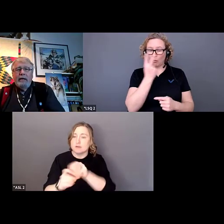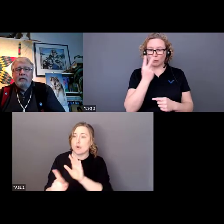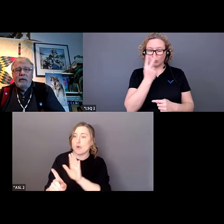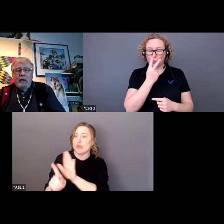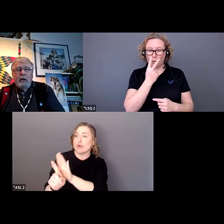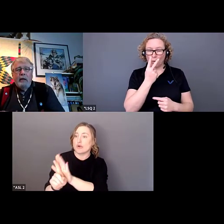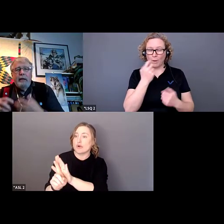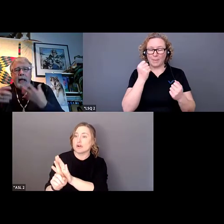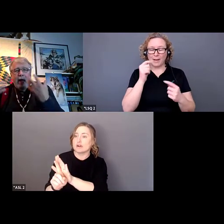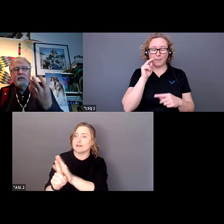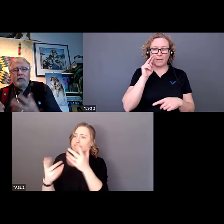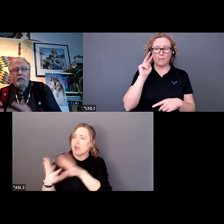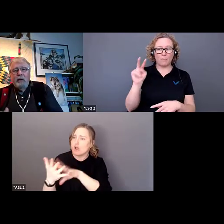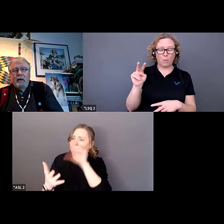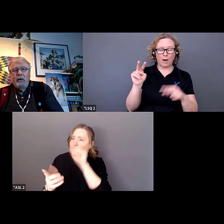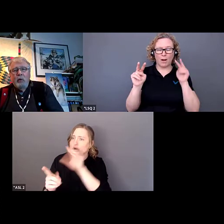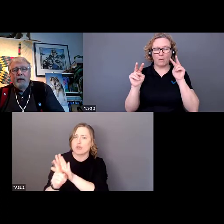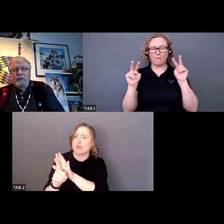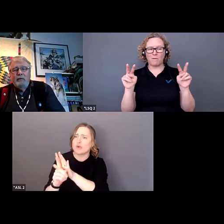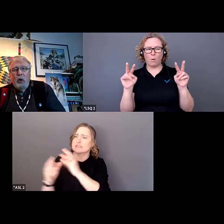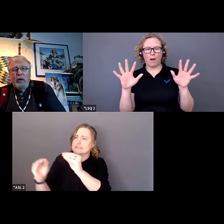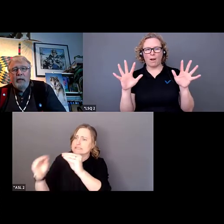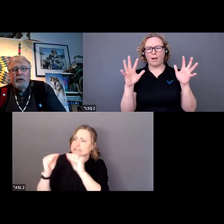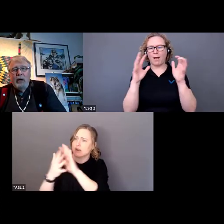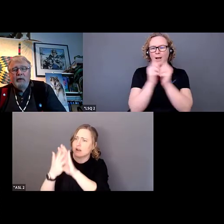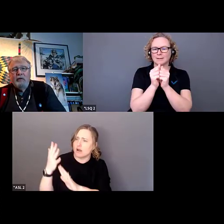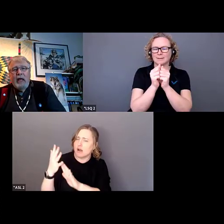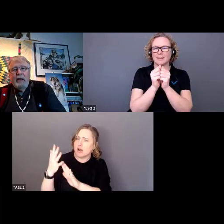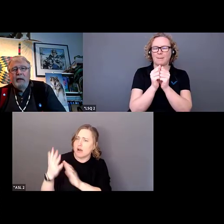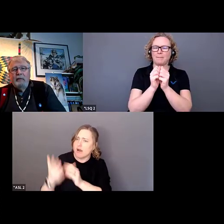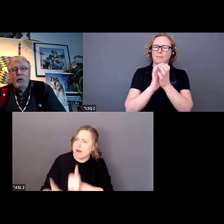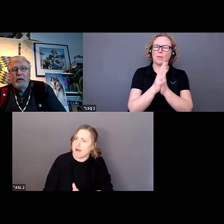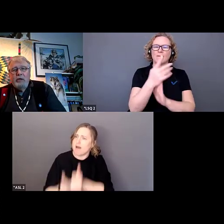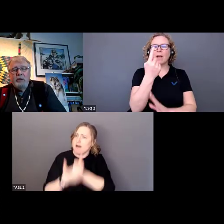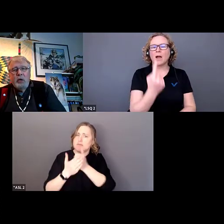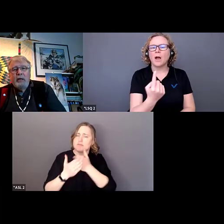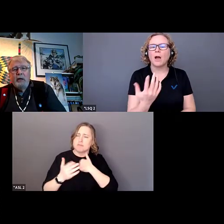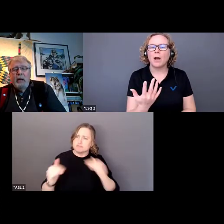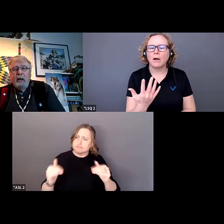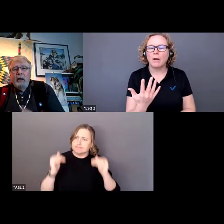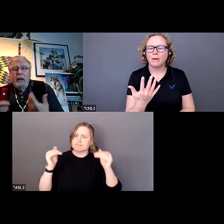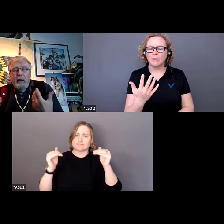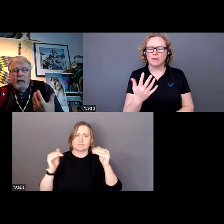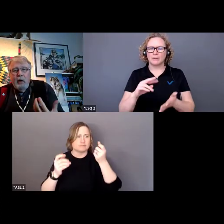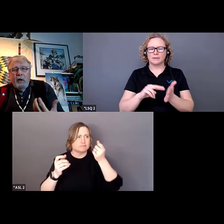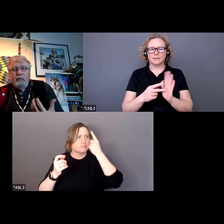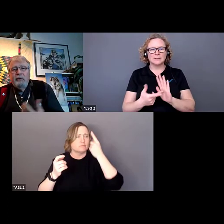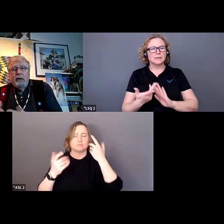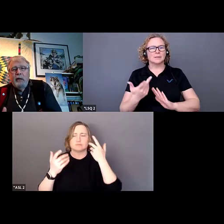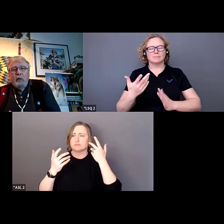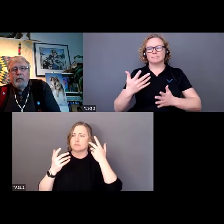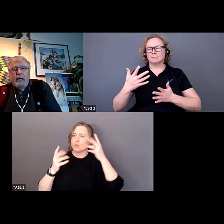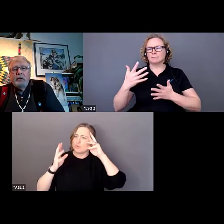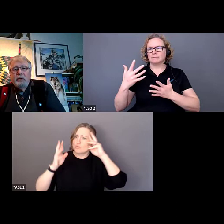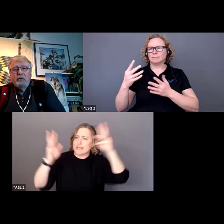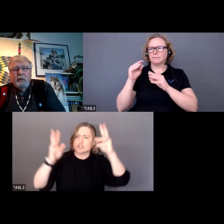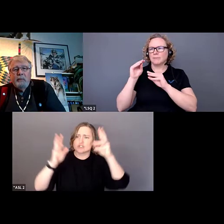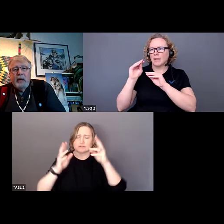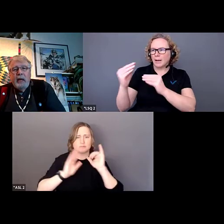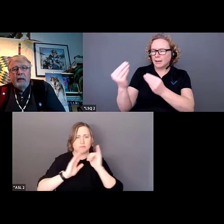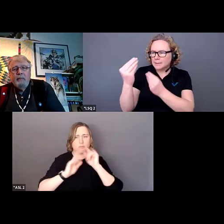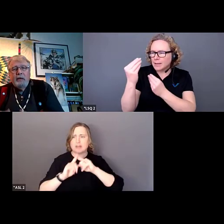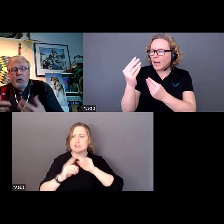what it is that enhances your ways of knowing and your understanding of creation, Creator, and all of our